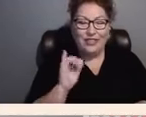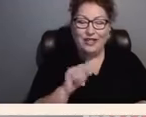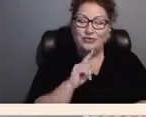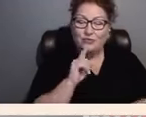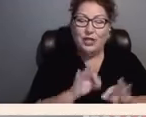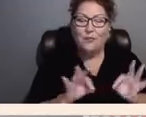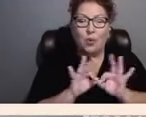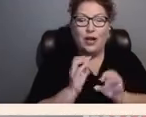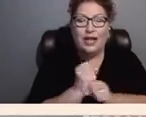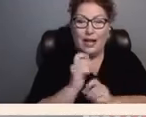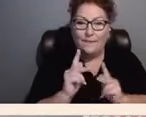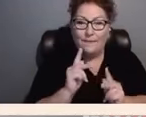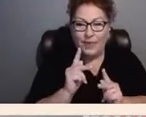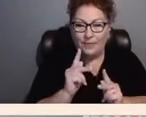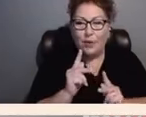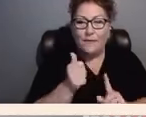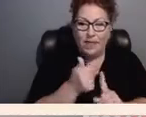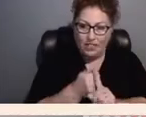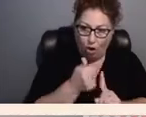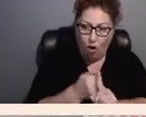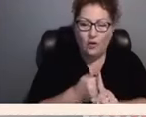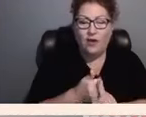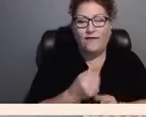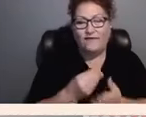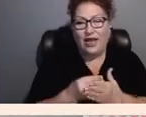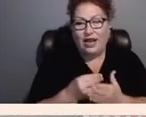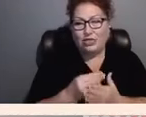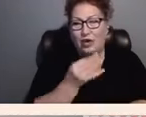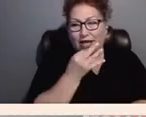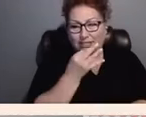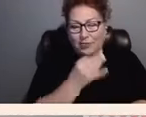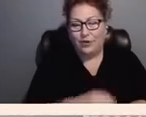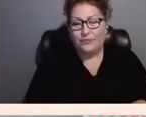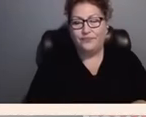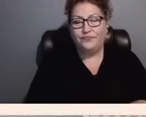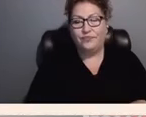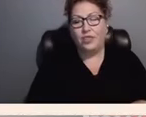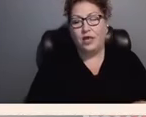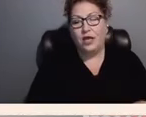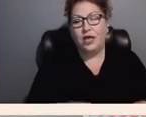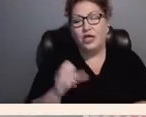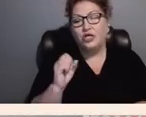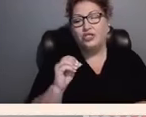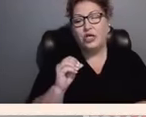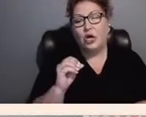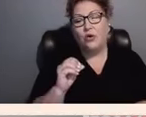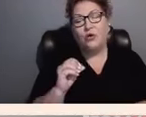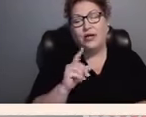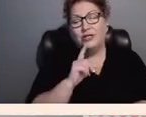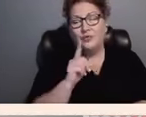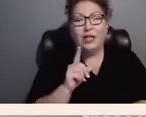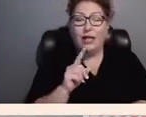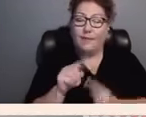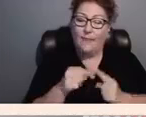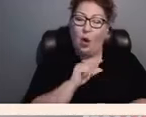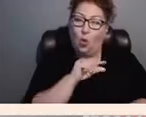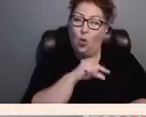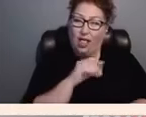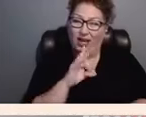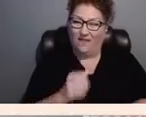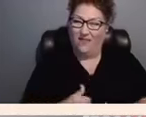be their own financial experts. So, and it's all about quality of life at the end of the day.